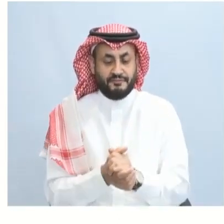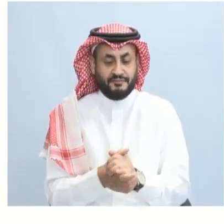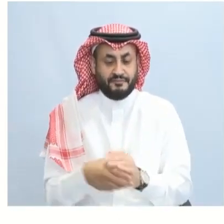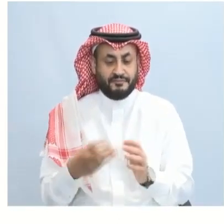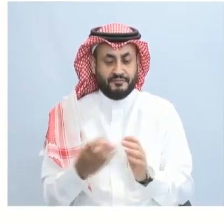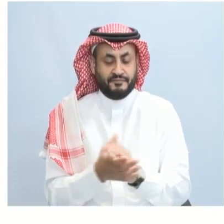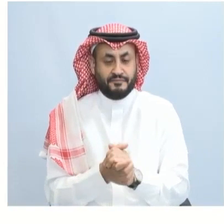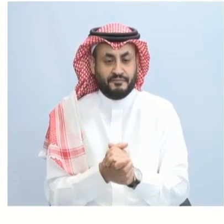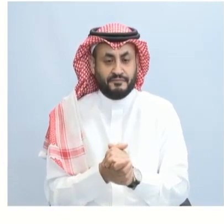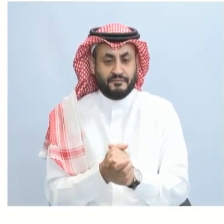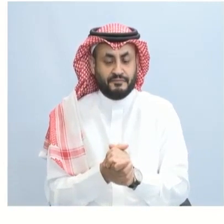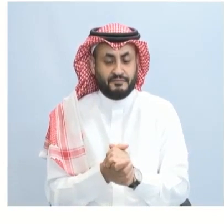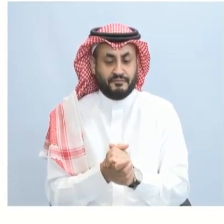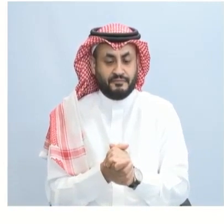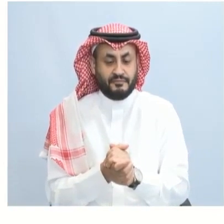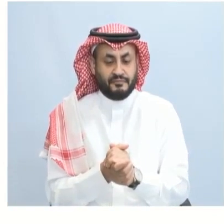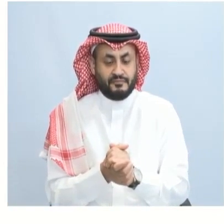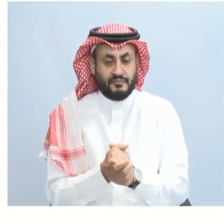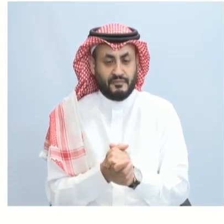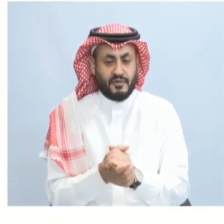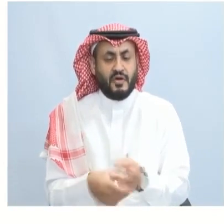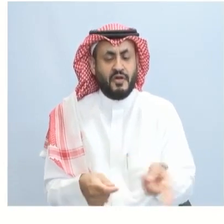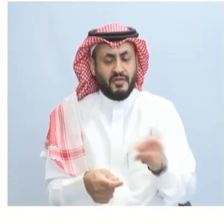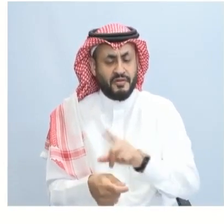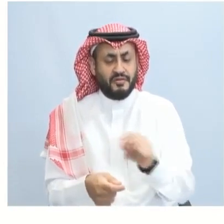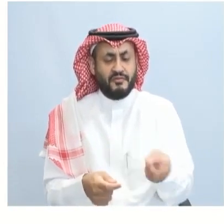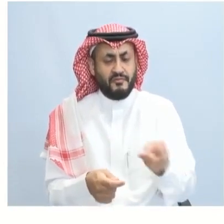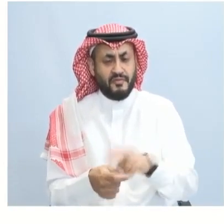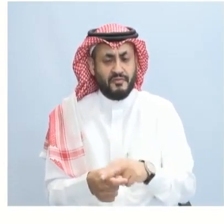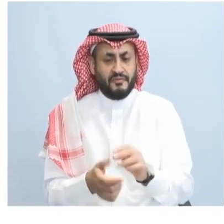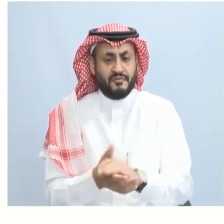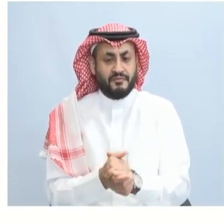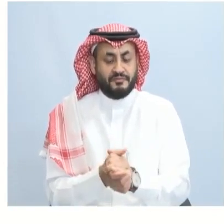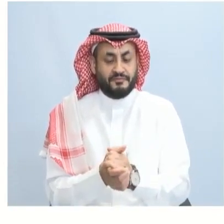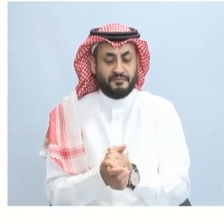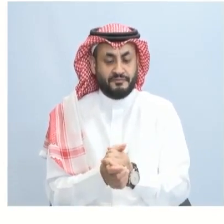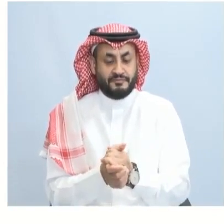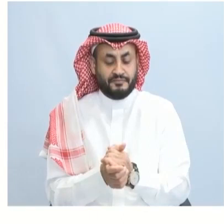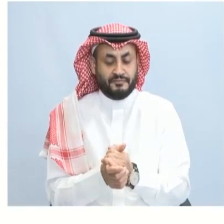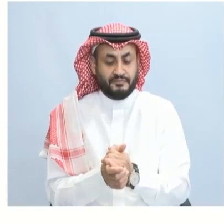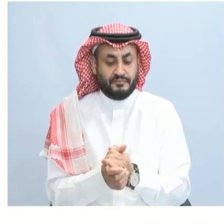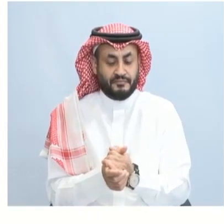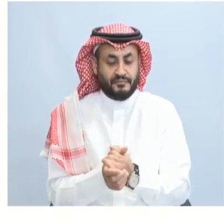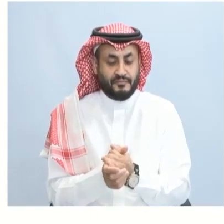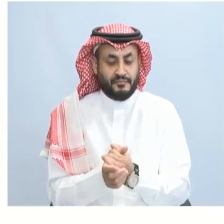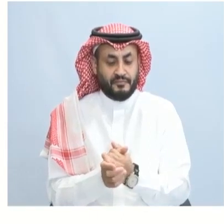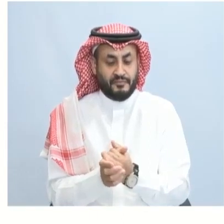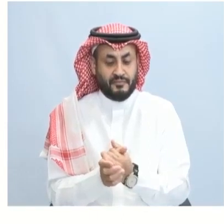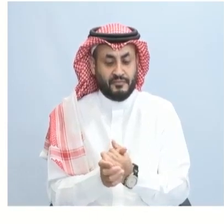I could always, so he's also thinking, I could always spend the money on things that I enjoy.